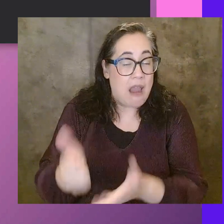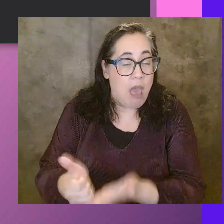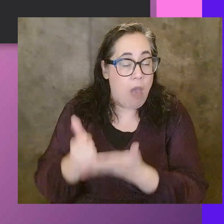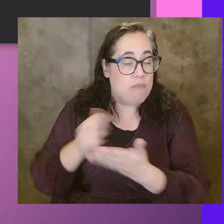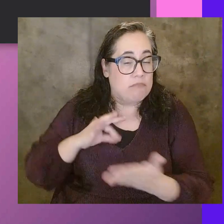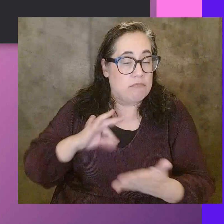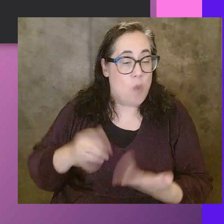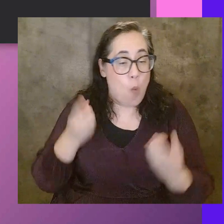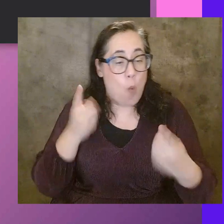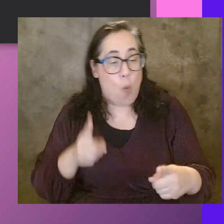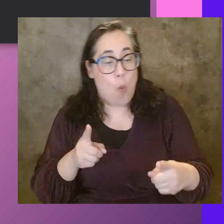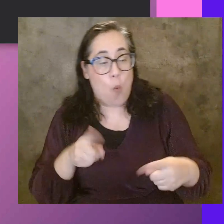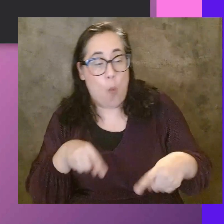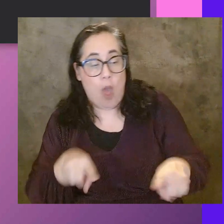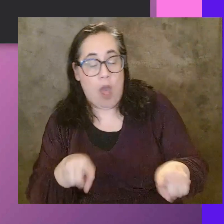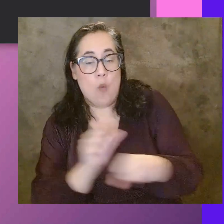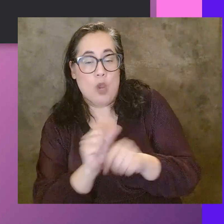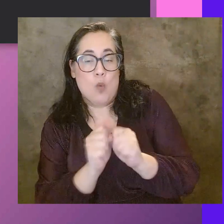interpreter.